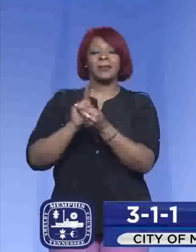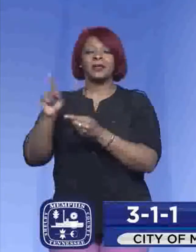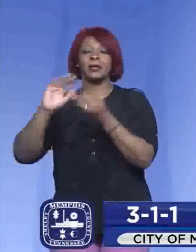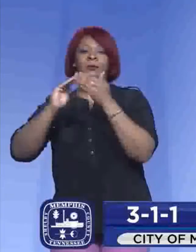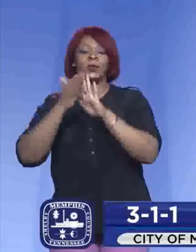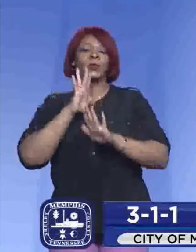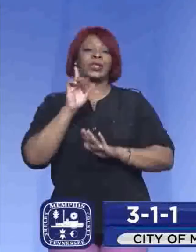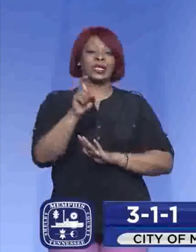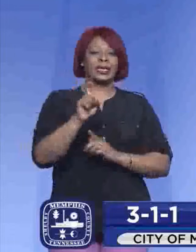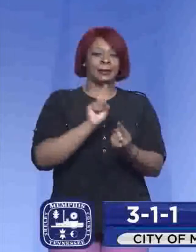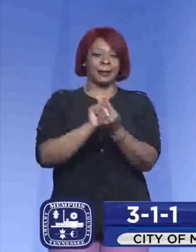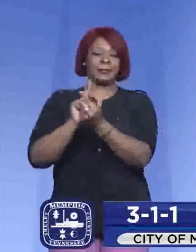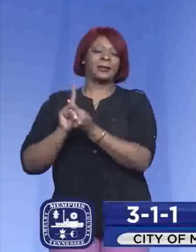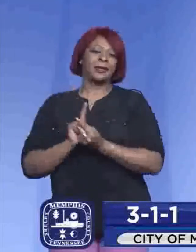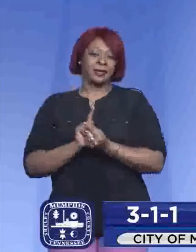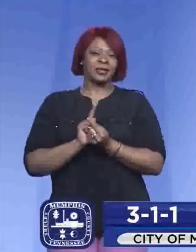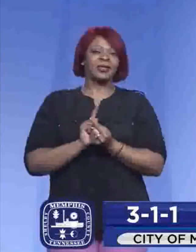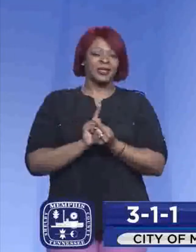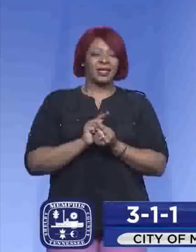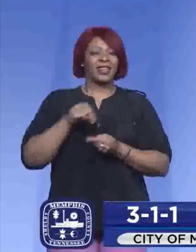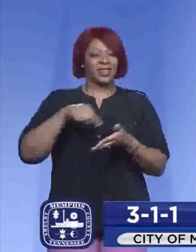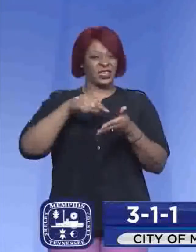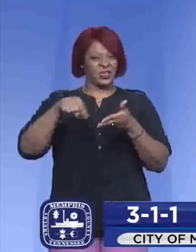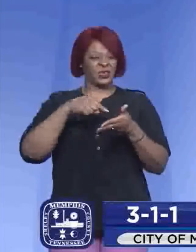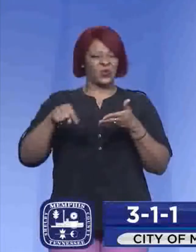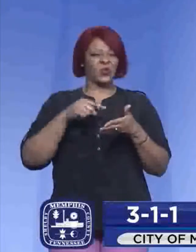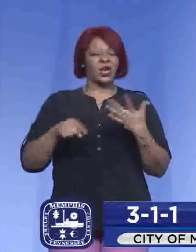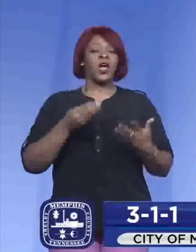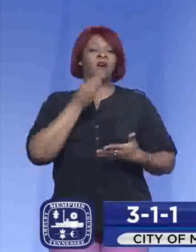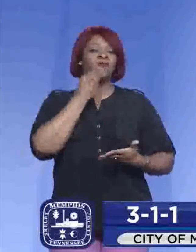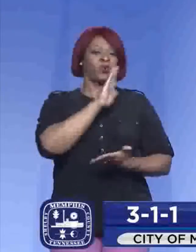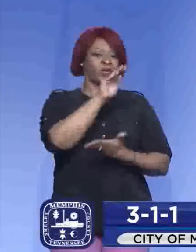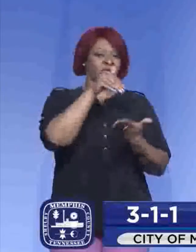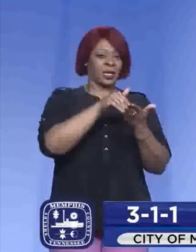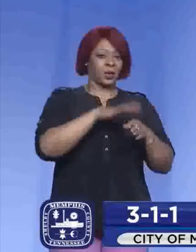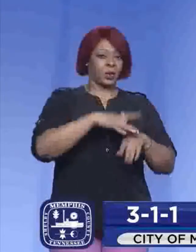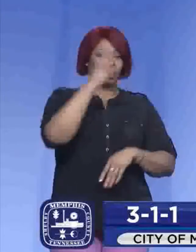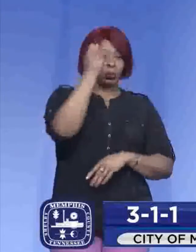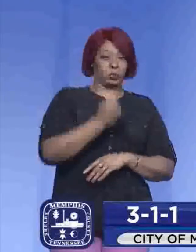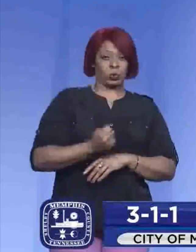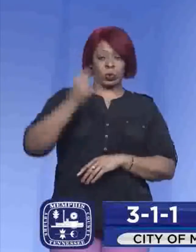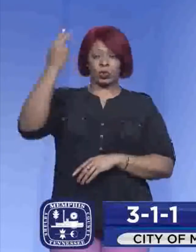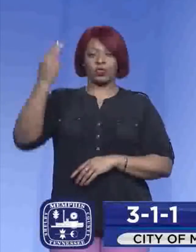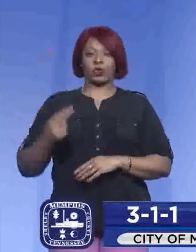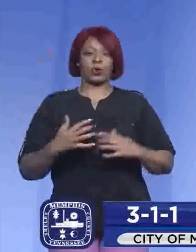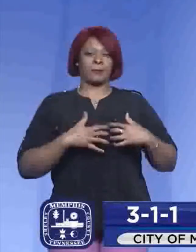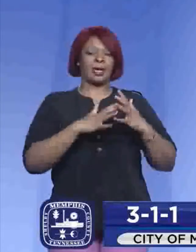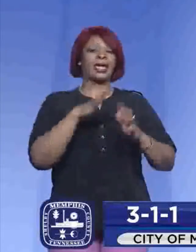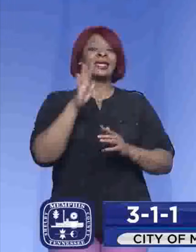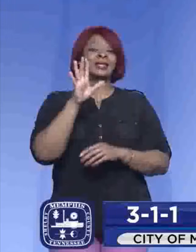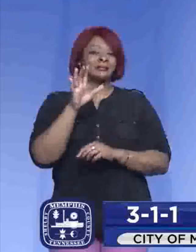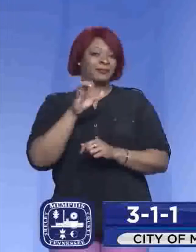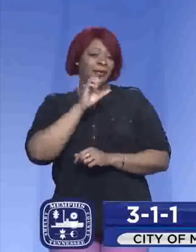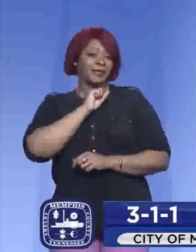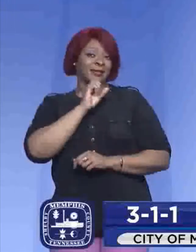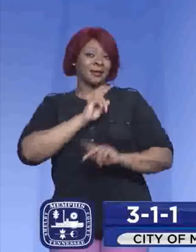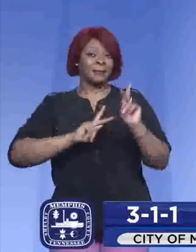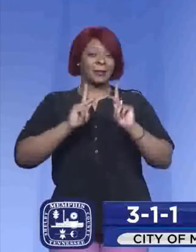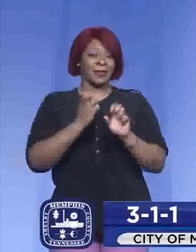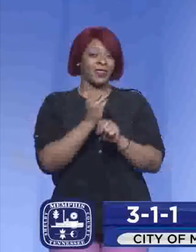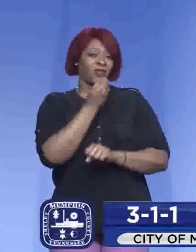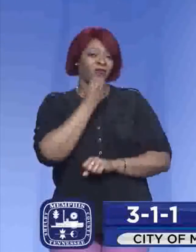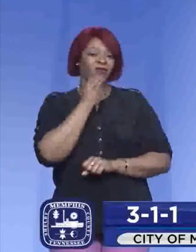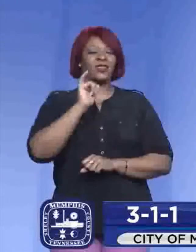community. This week it has been at the commodity food site on Tuesdays and Thursdays where seniors get their food. That becomes the